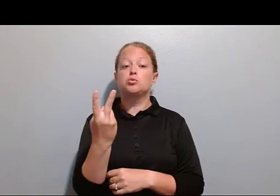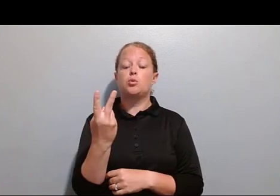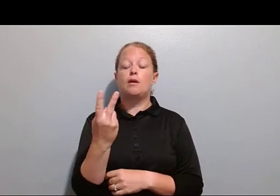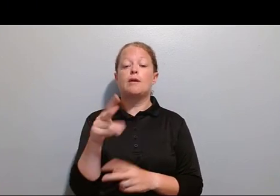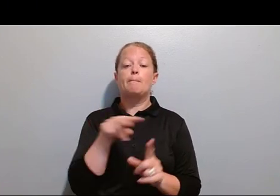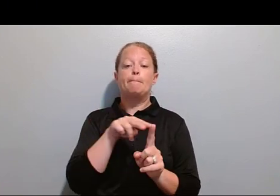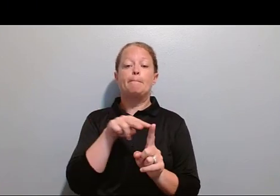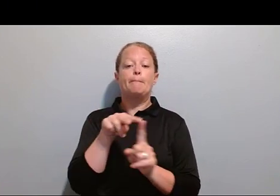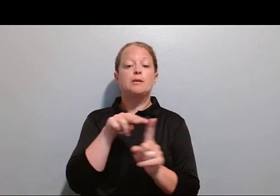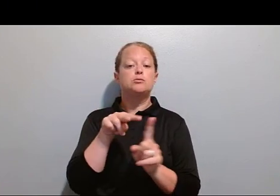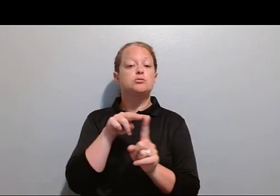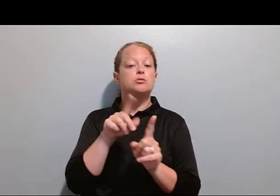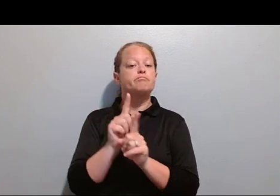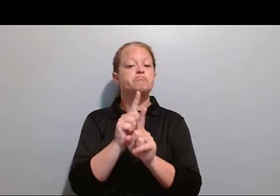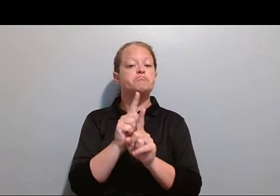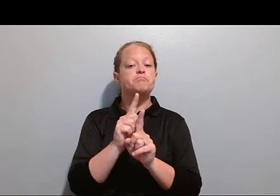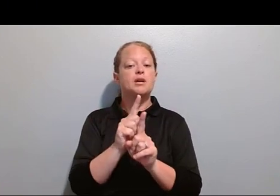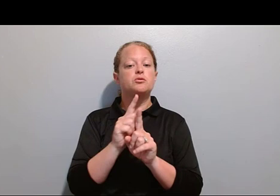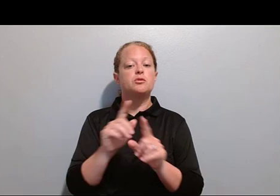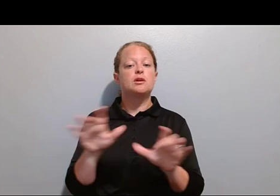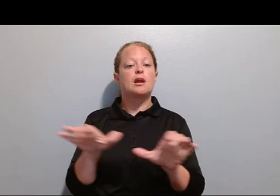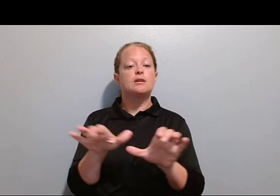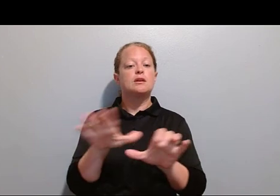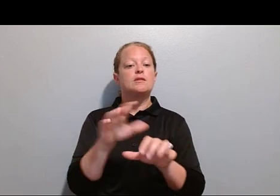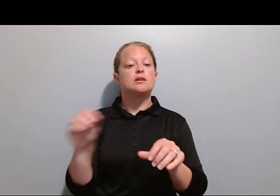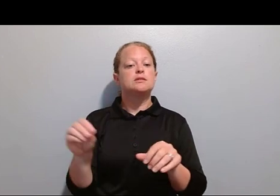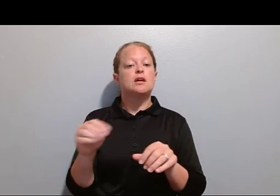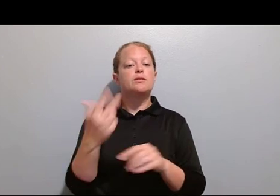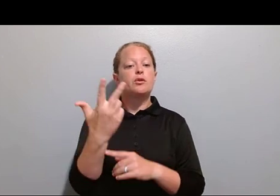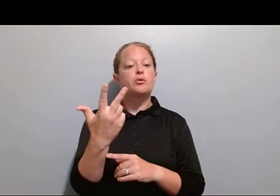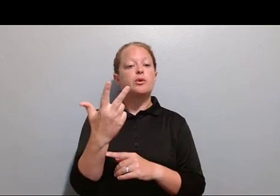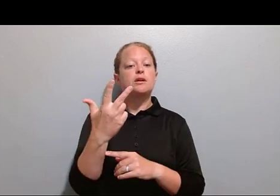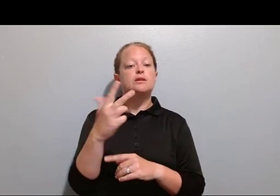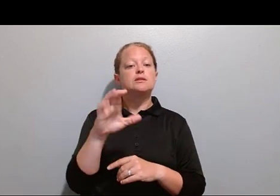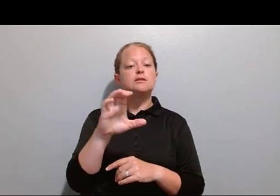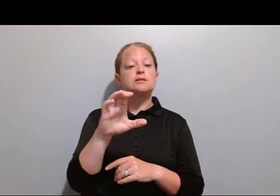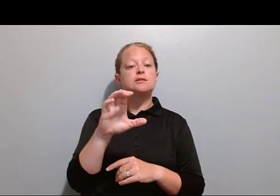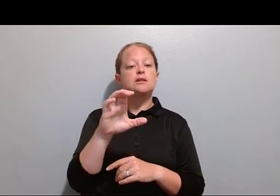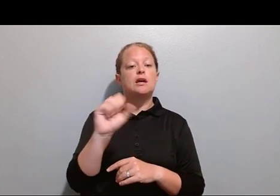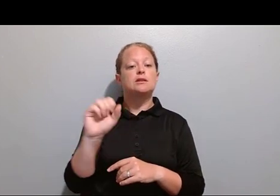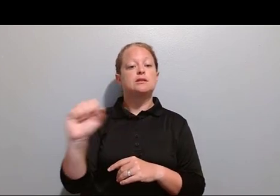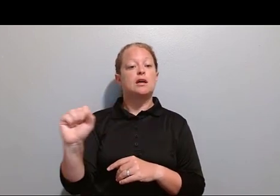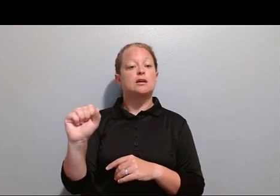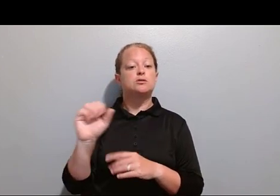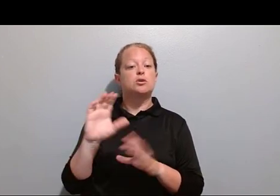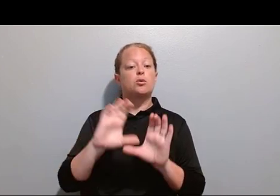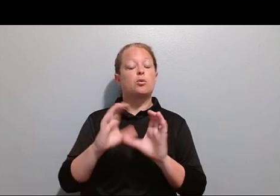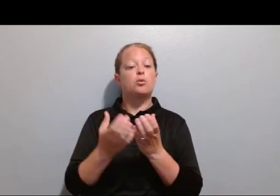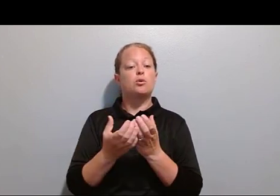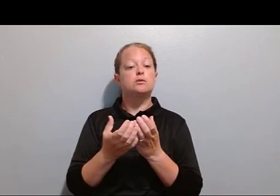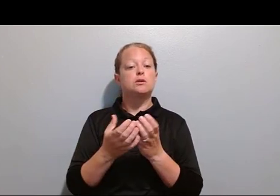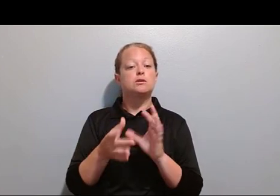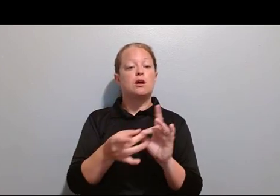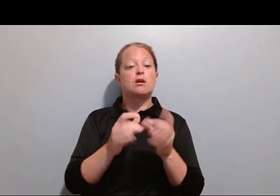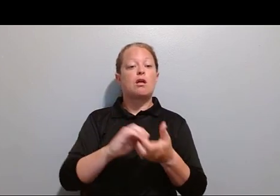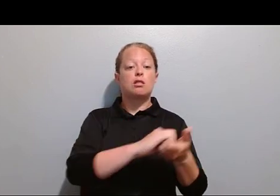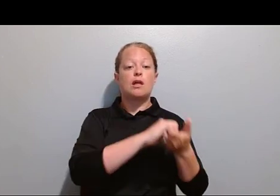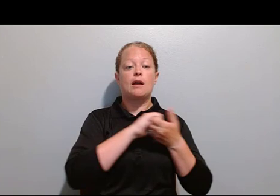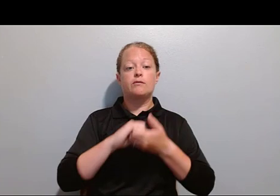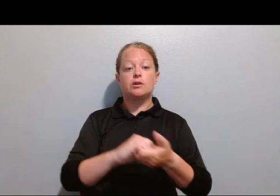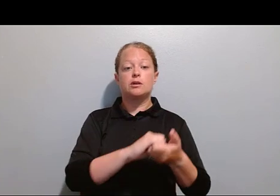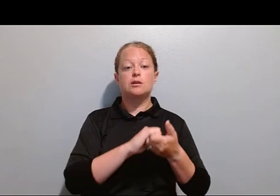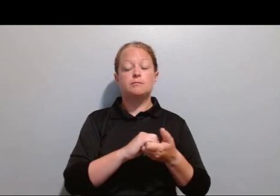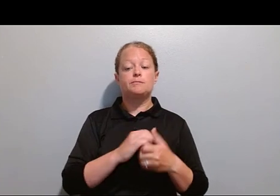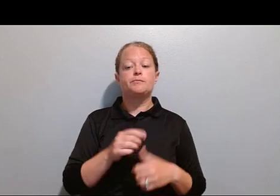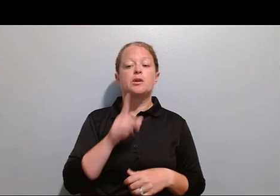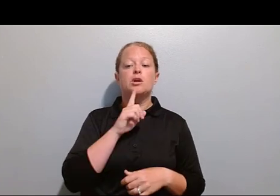mentoring activities and 3 CSS courses on collaborative practices. Ghislaine also acts